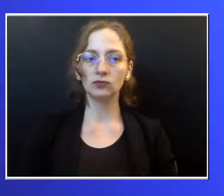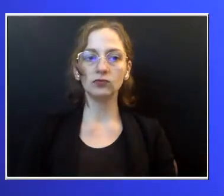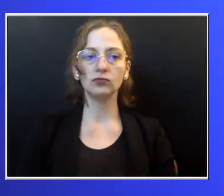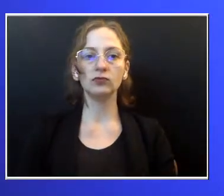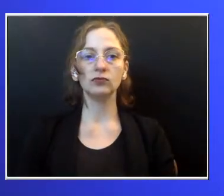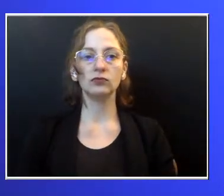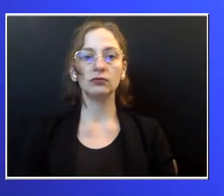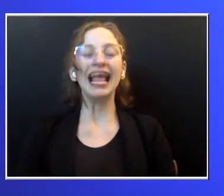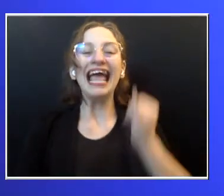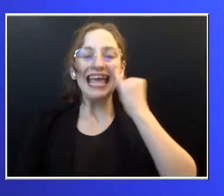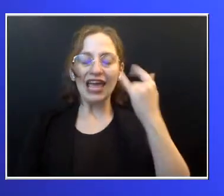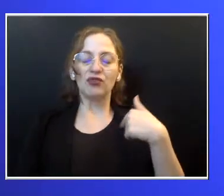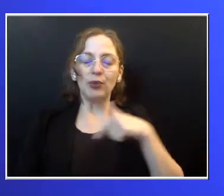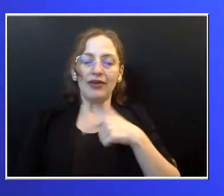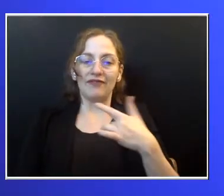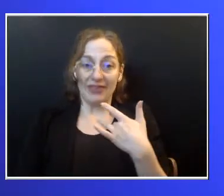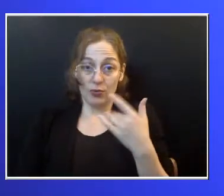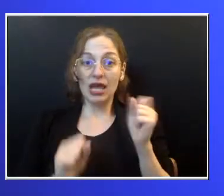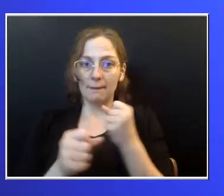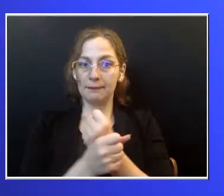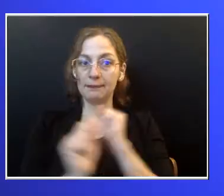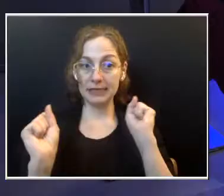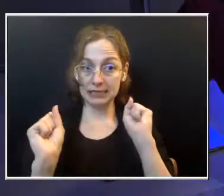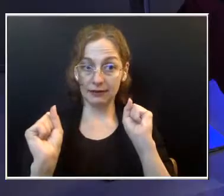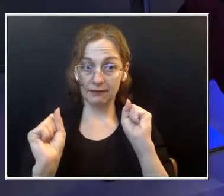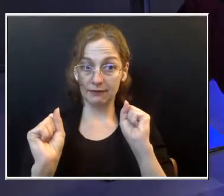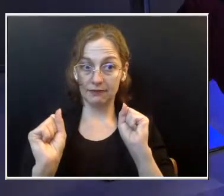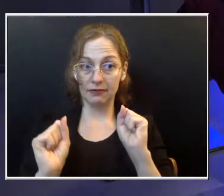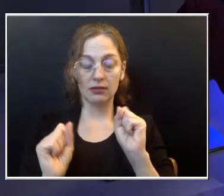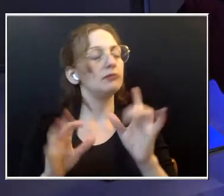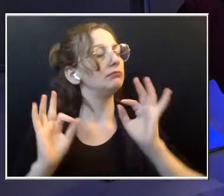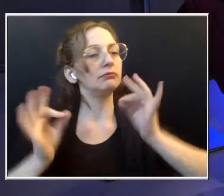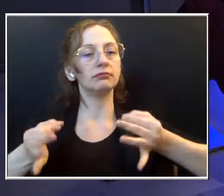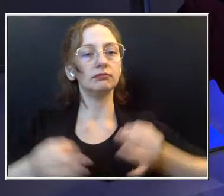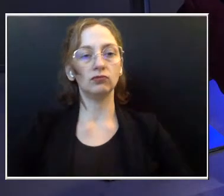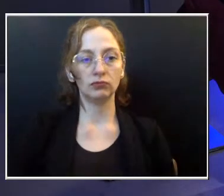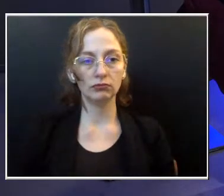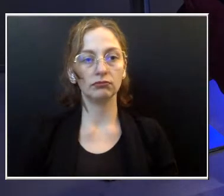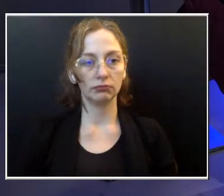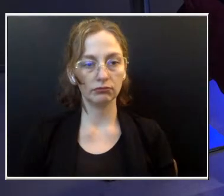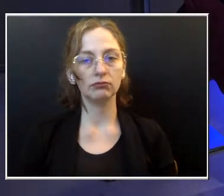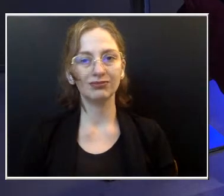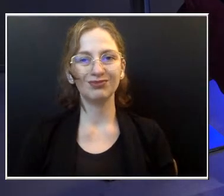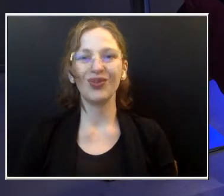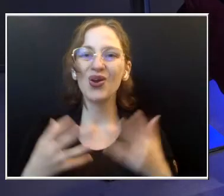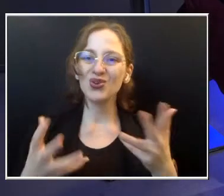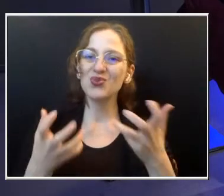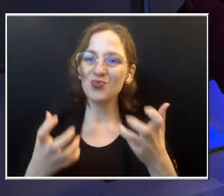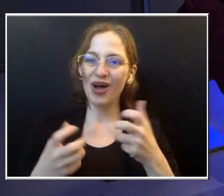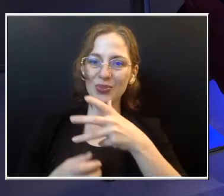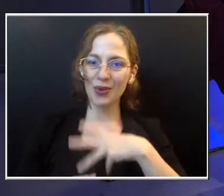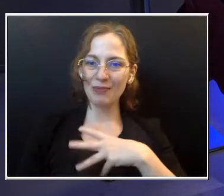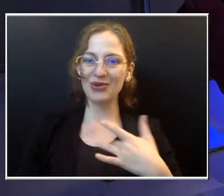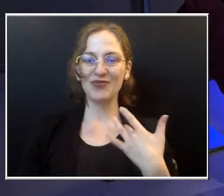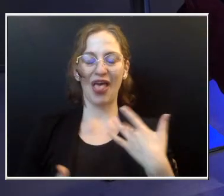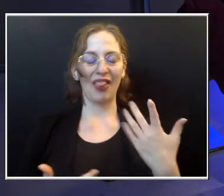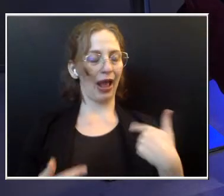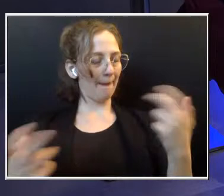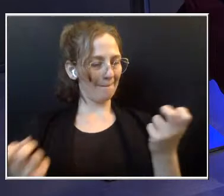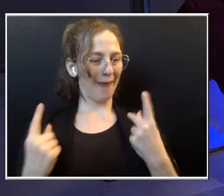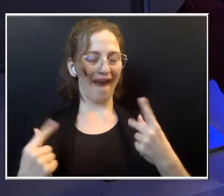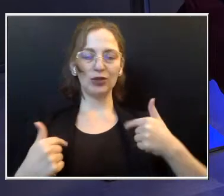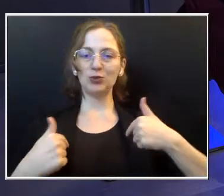safely, then absolutely. You just want them. You want them back. So Yes. overall, Cammie, Heather, are happy